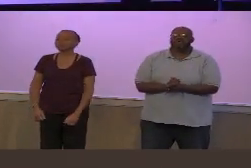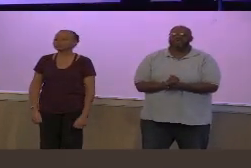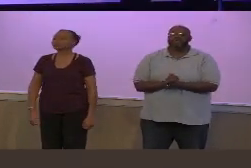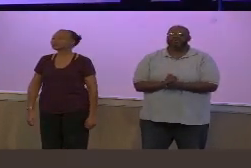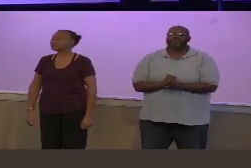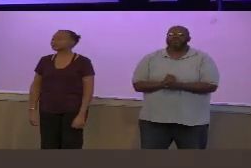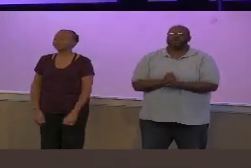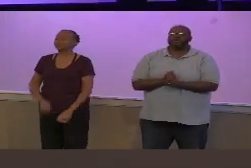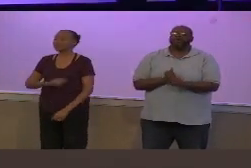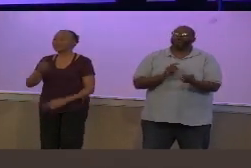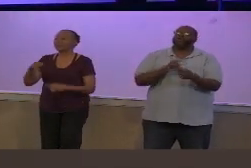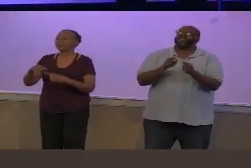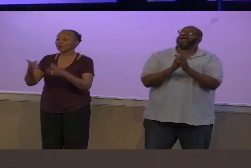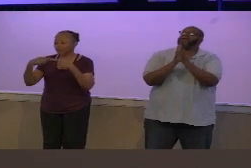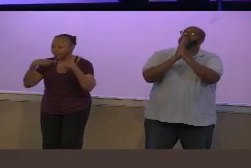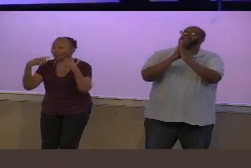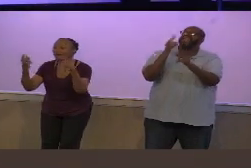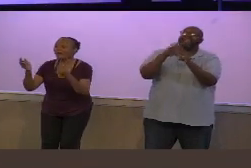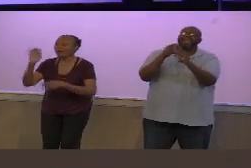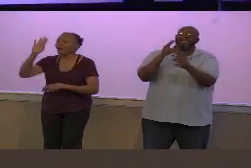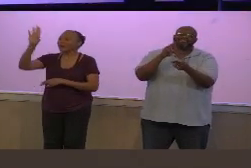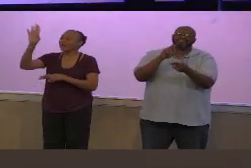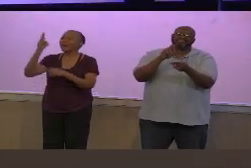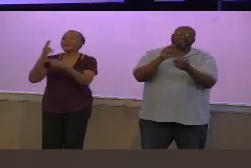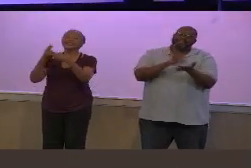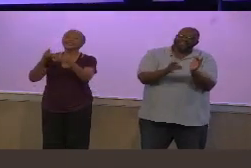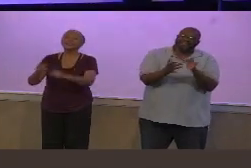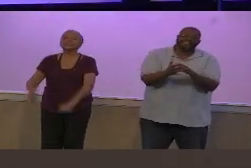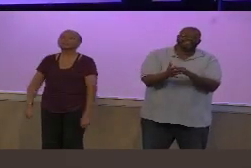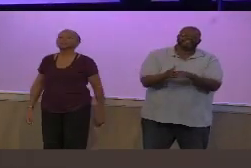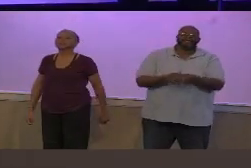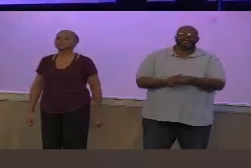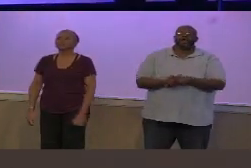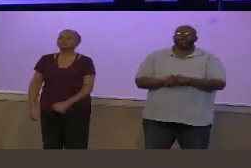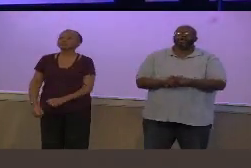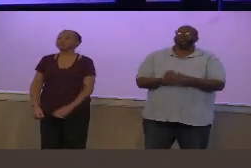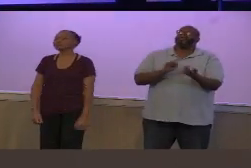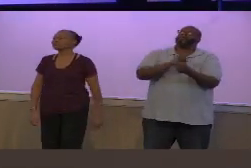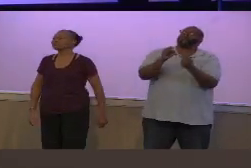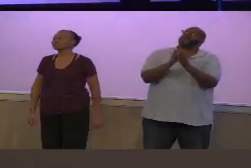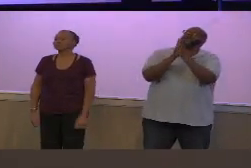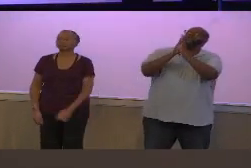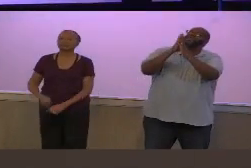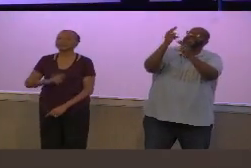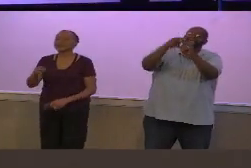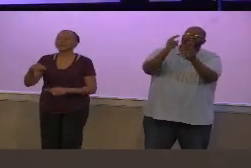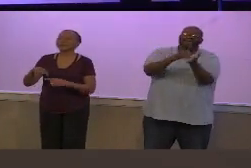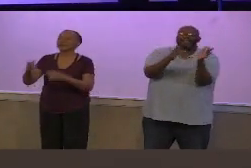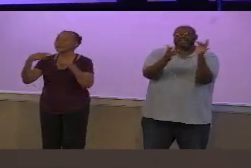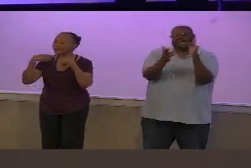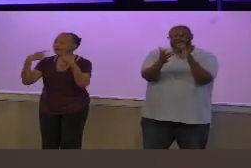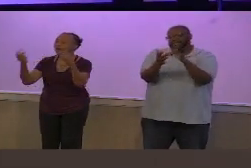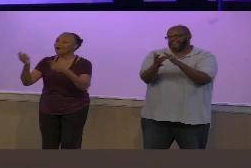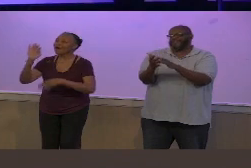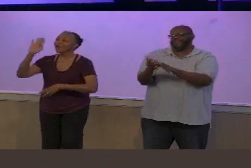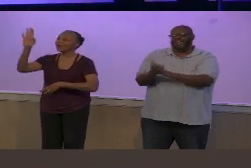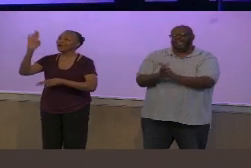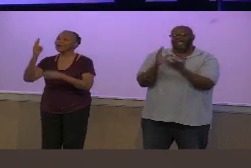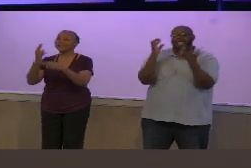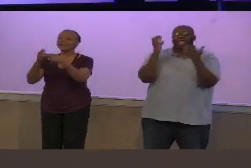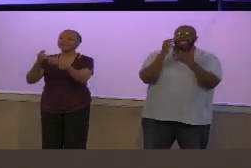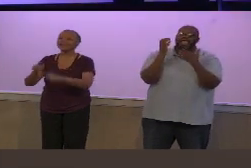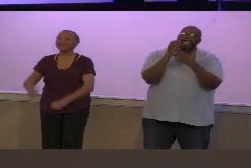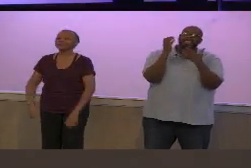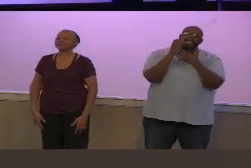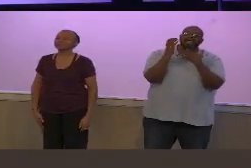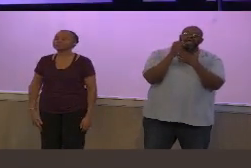healing when I call on the name of Jesus. Oh, when I call on the name of Jesus.